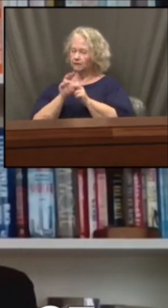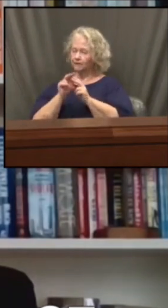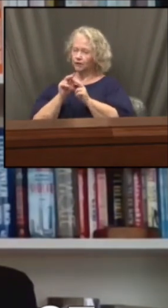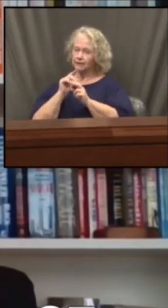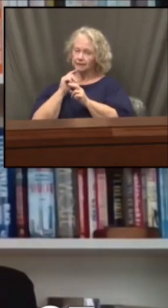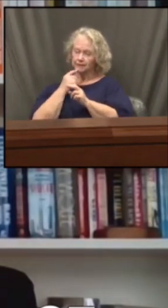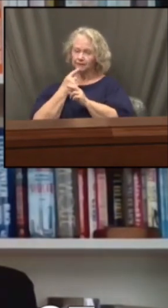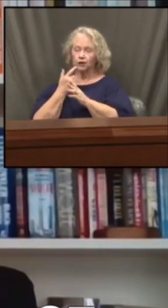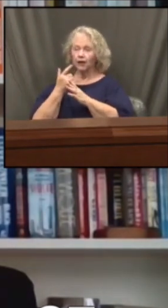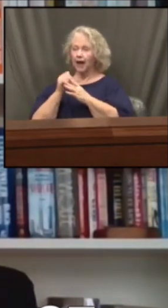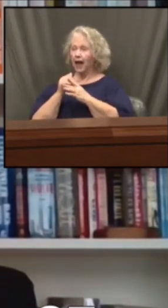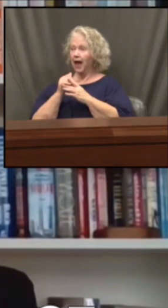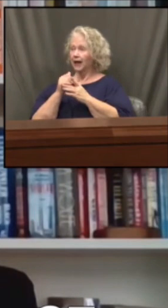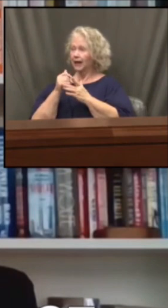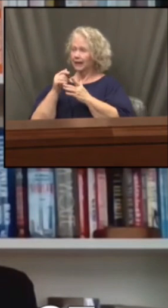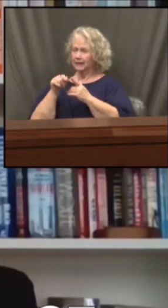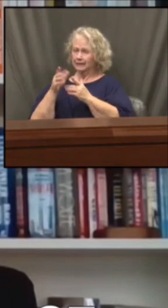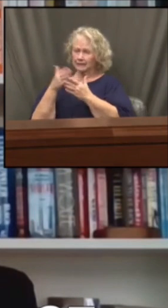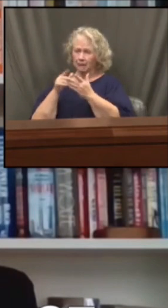congregate settings